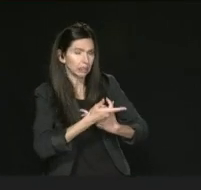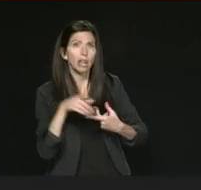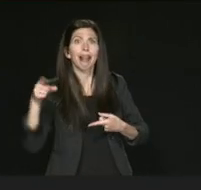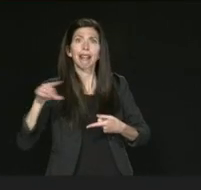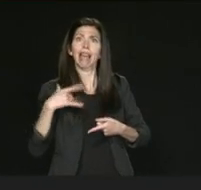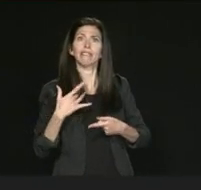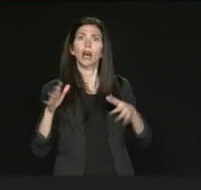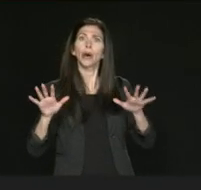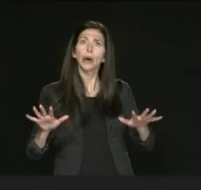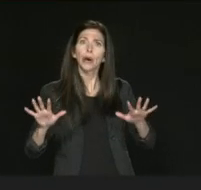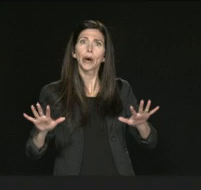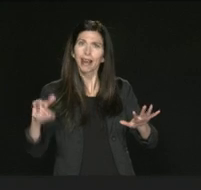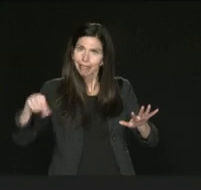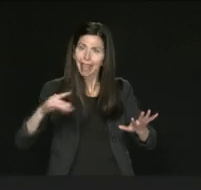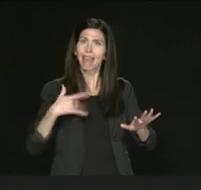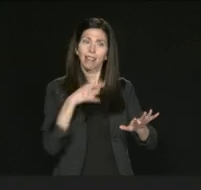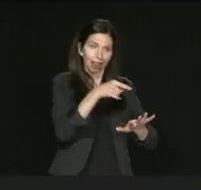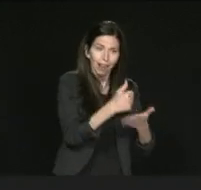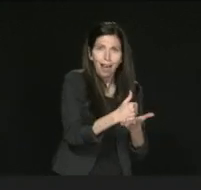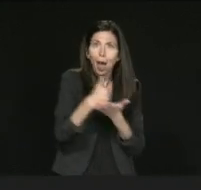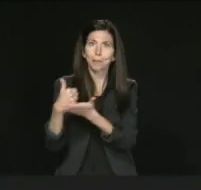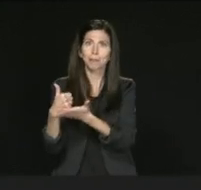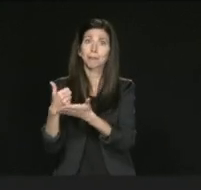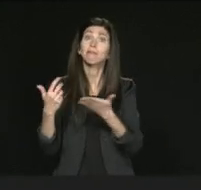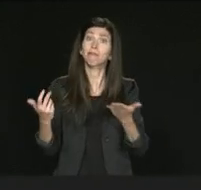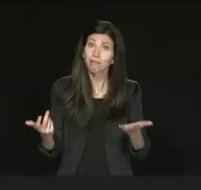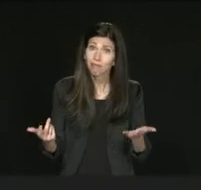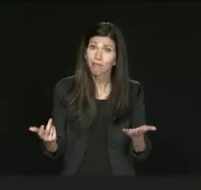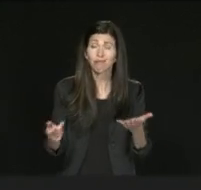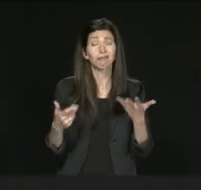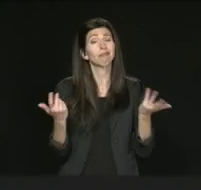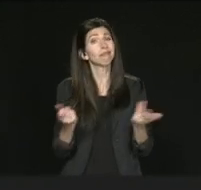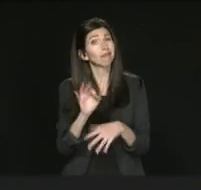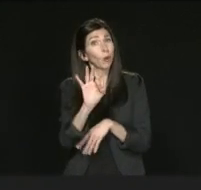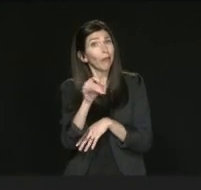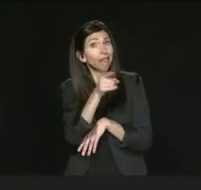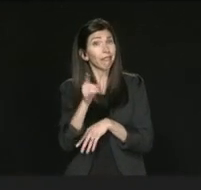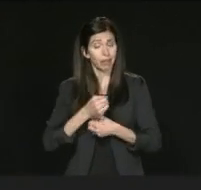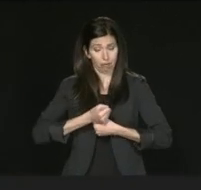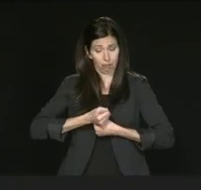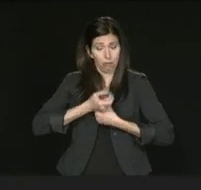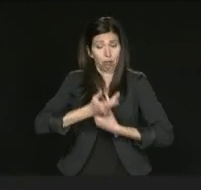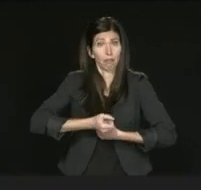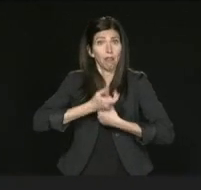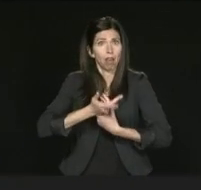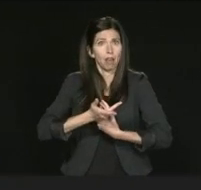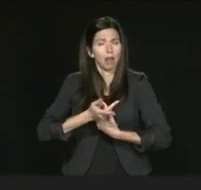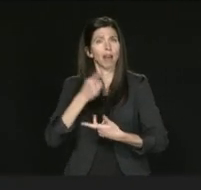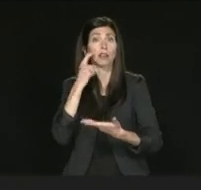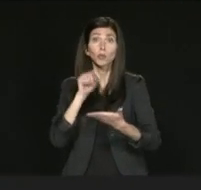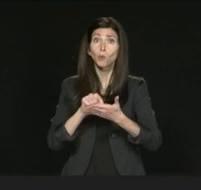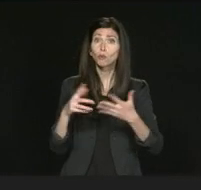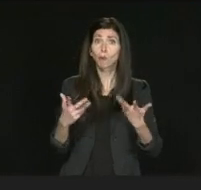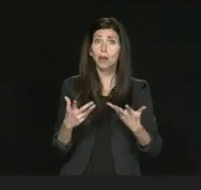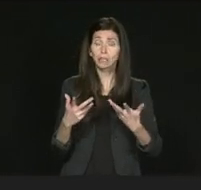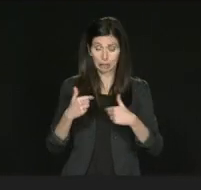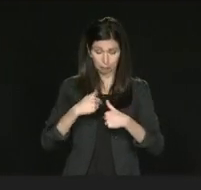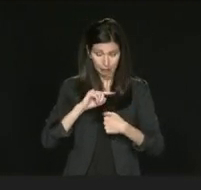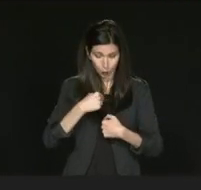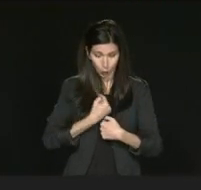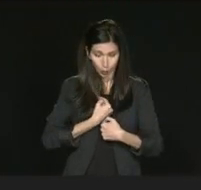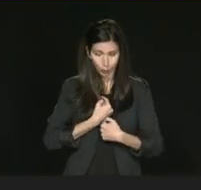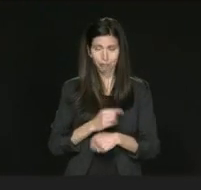feeling, you'll find you are not alone. Thank you. Merci, Dr. New. Thank you, Dr.